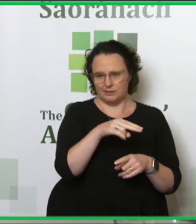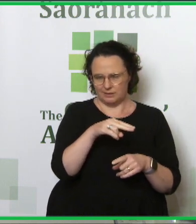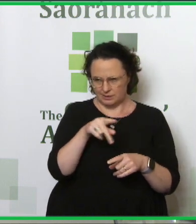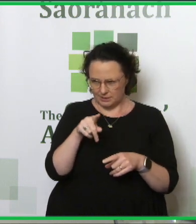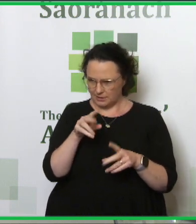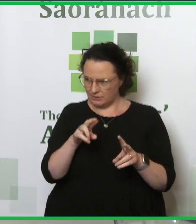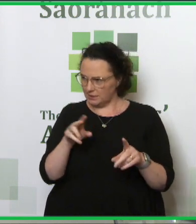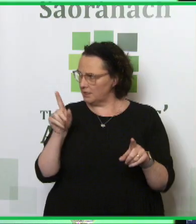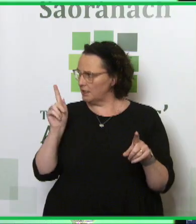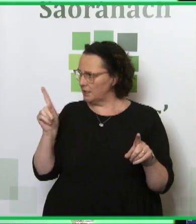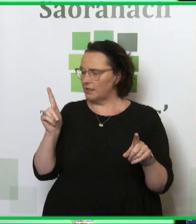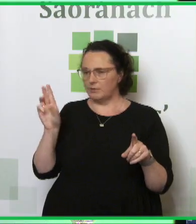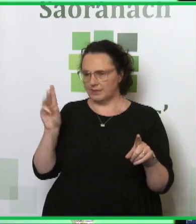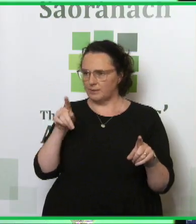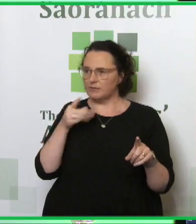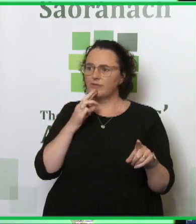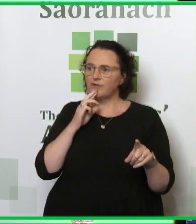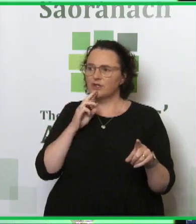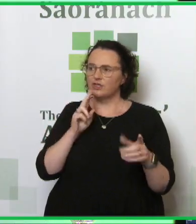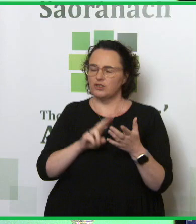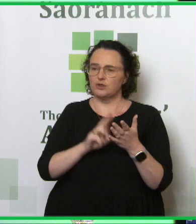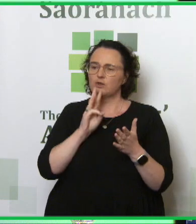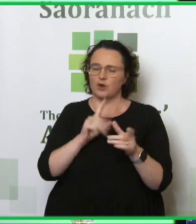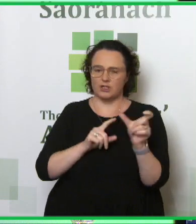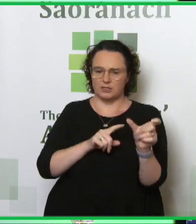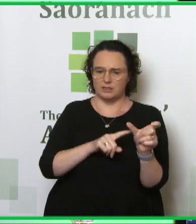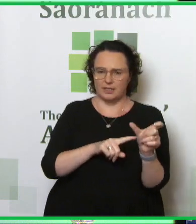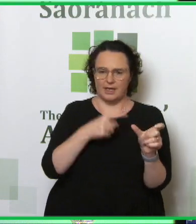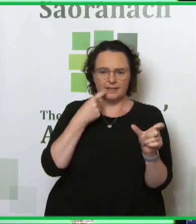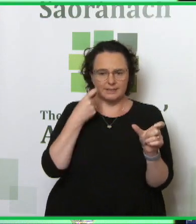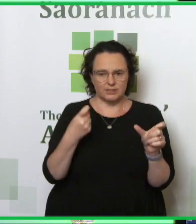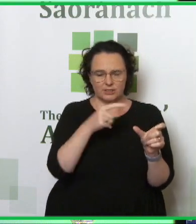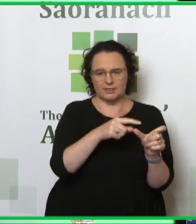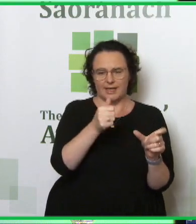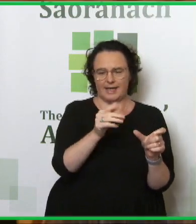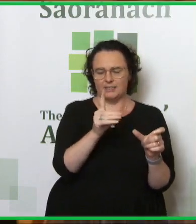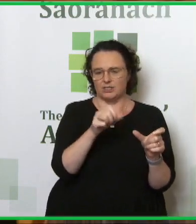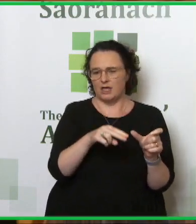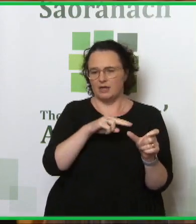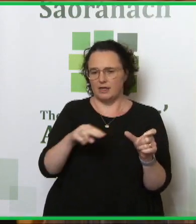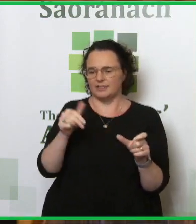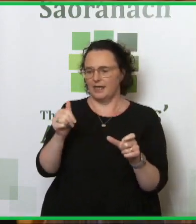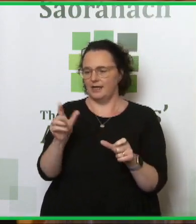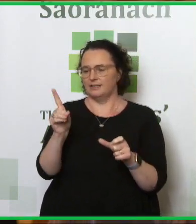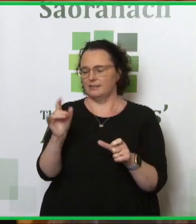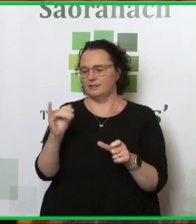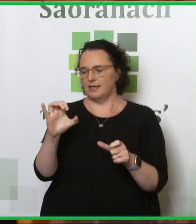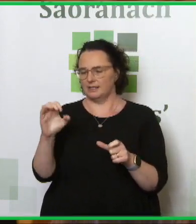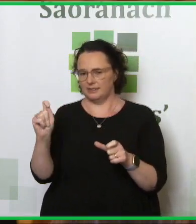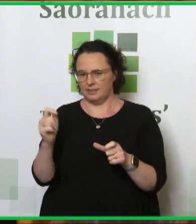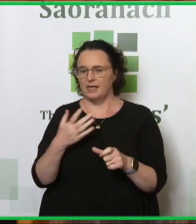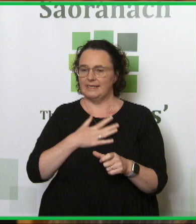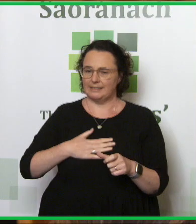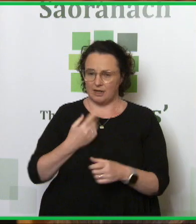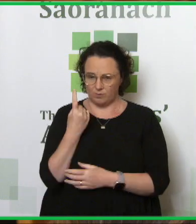the preferred language. Yeah. Okay. Okay. That's Look, fine. I'm gonna, sorry, go ahead, Adele. There was Apologies. just another one from the table.